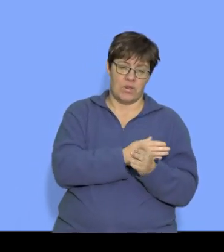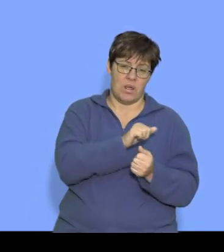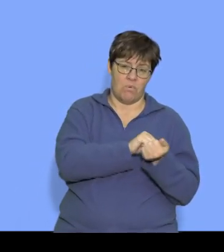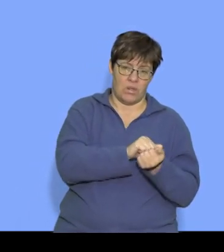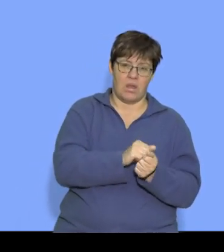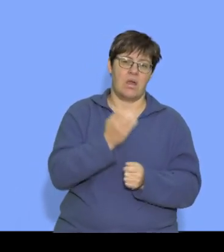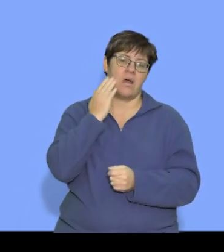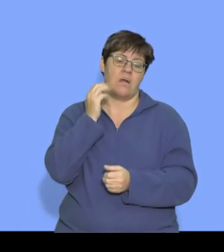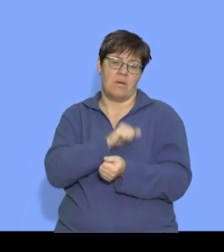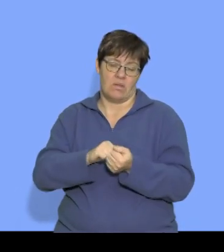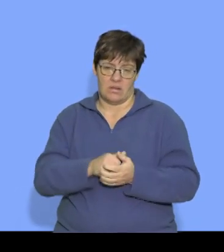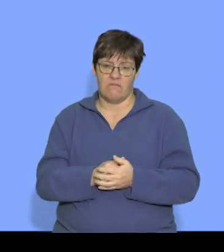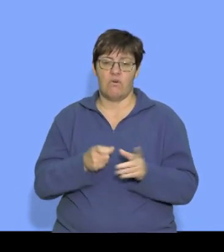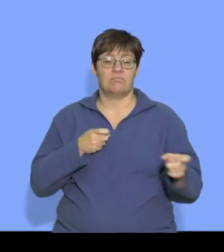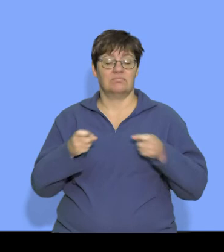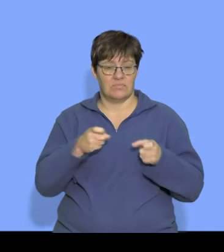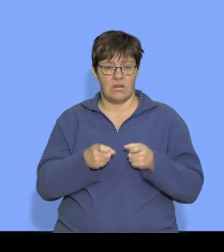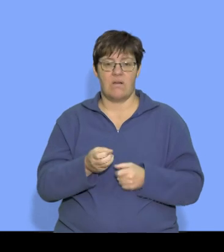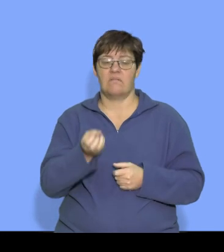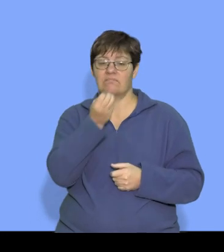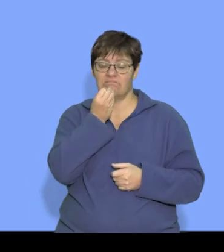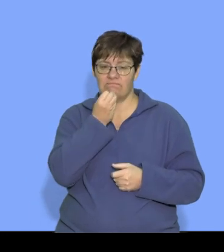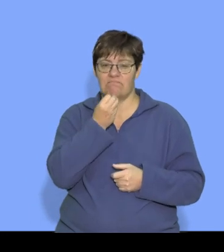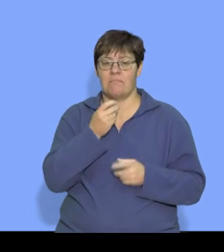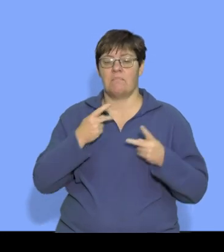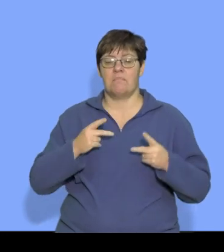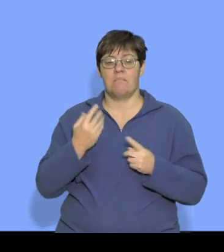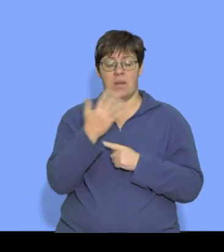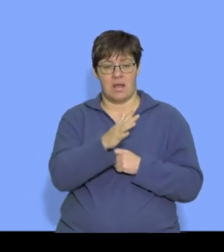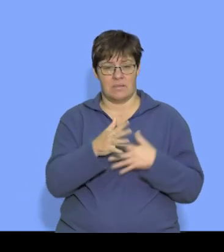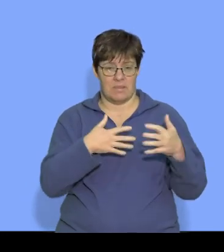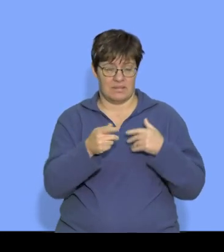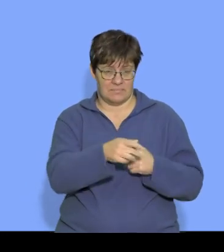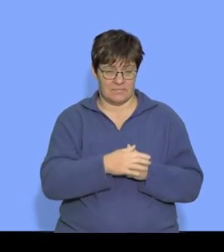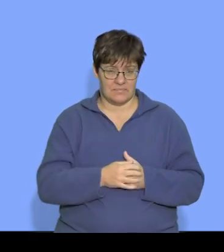premolars. Again, an adaptation to a diet of plant and animal matter.